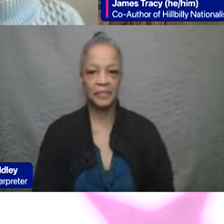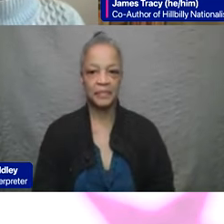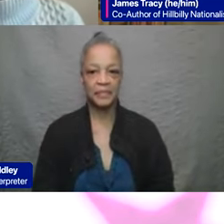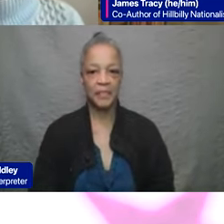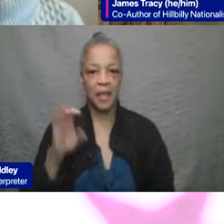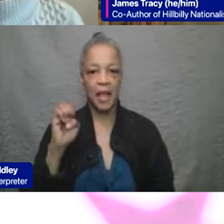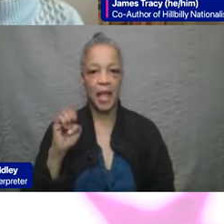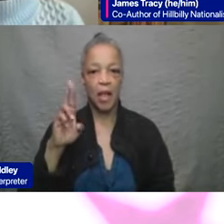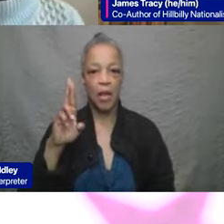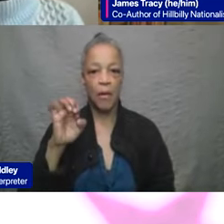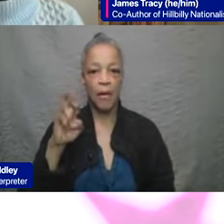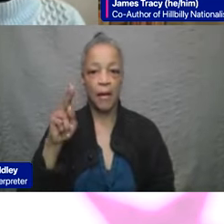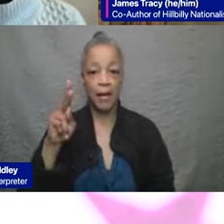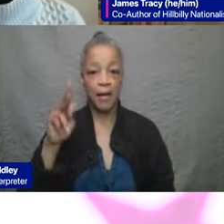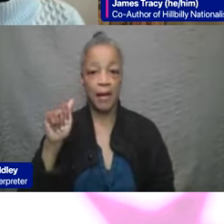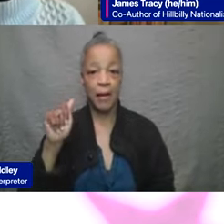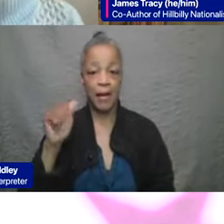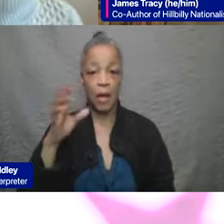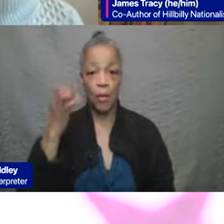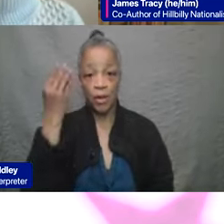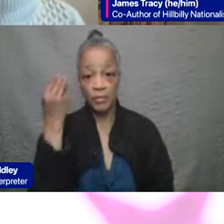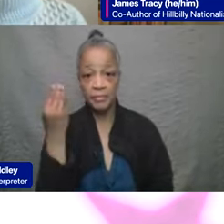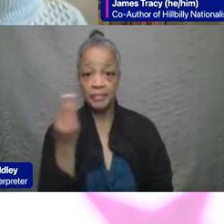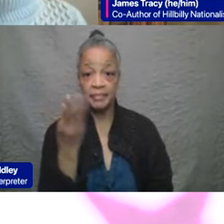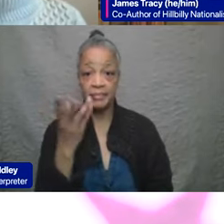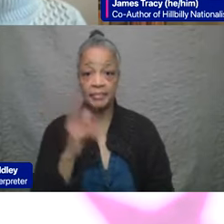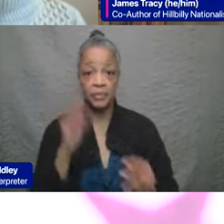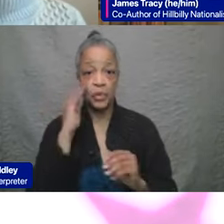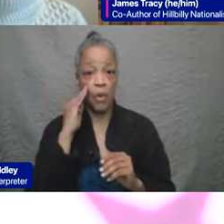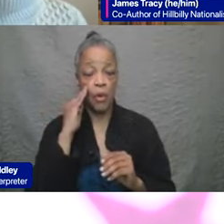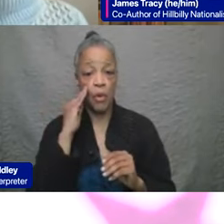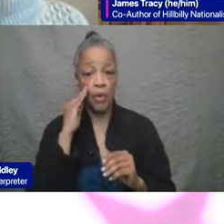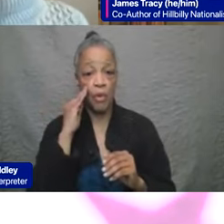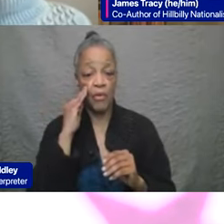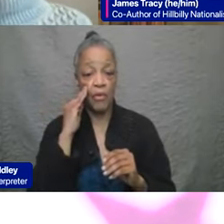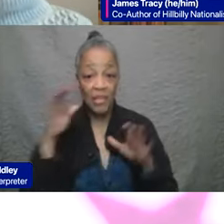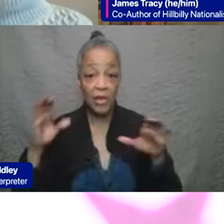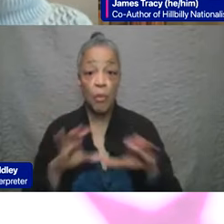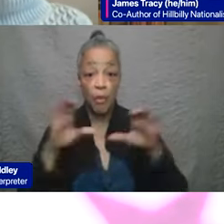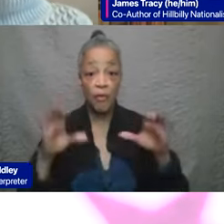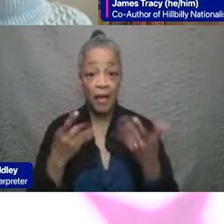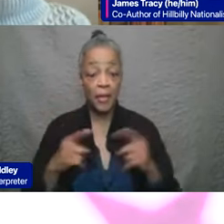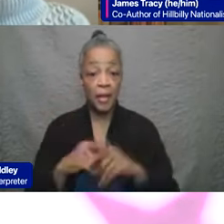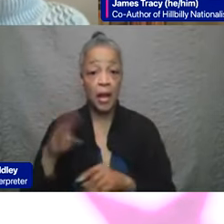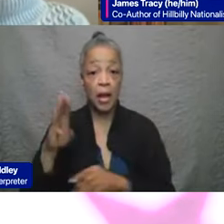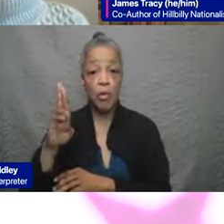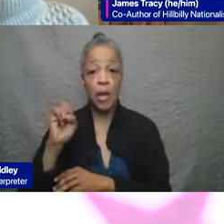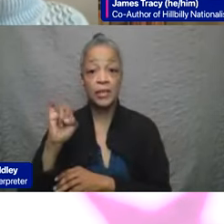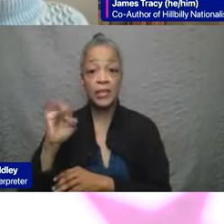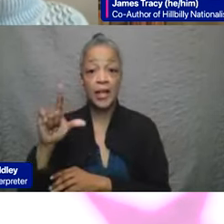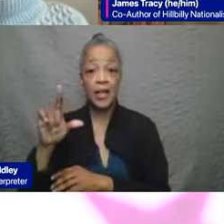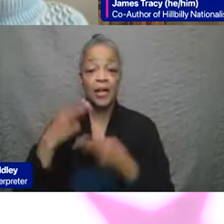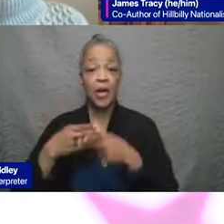I just wanted to let everyone know that there is a movement in Brazil. It's called Santera.